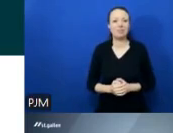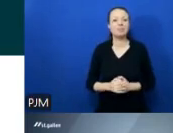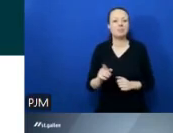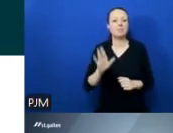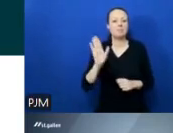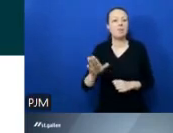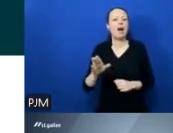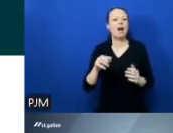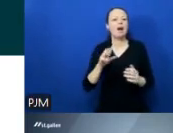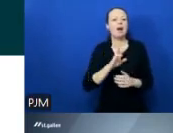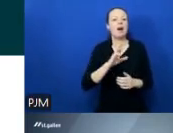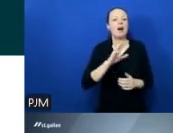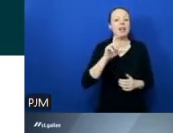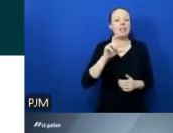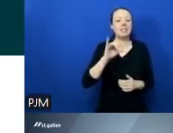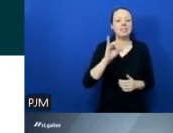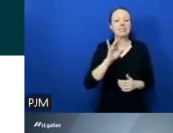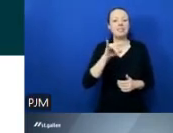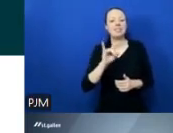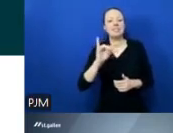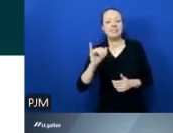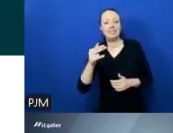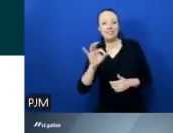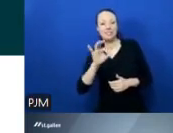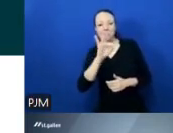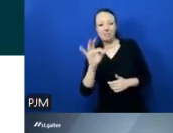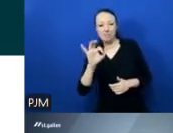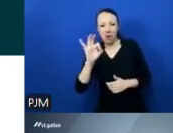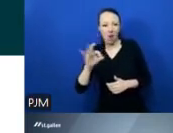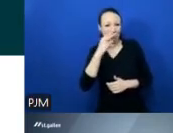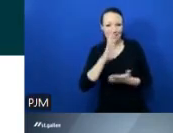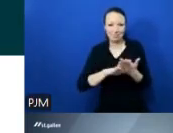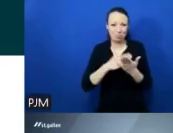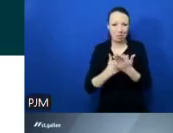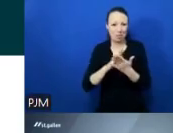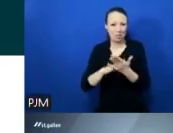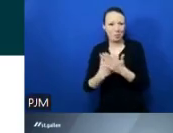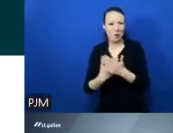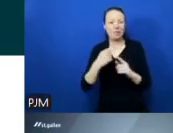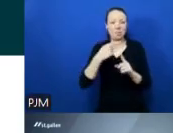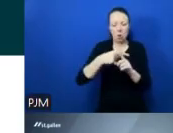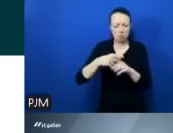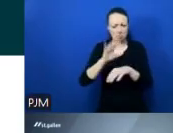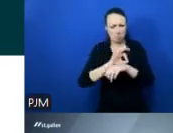They have their website where that we can see examples of positive